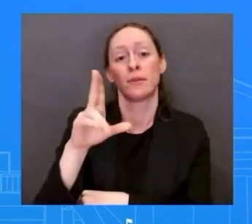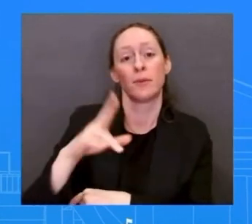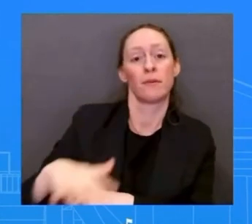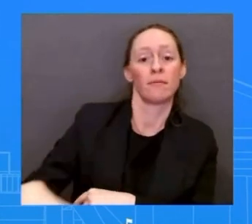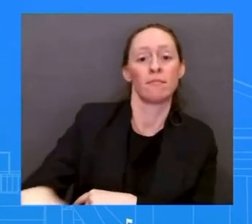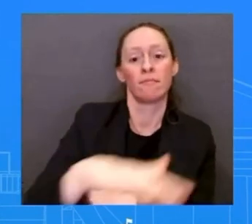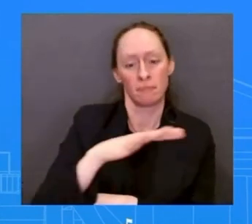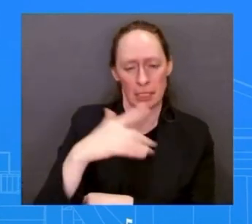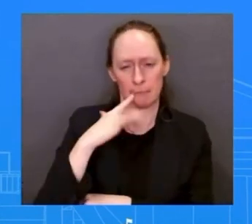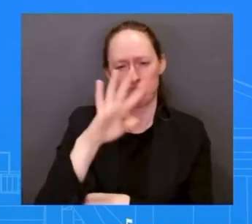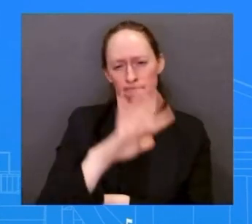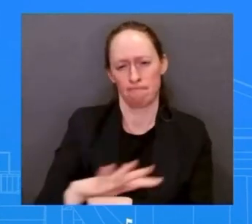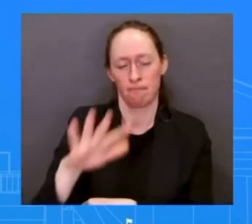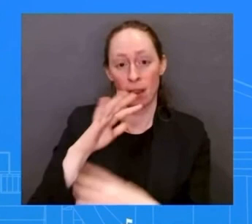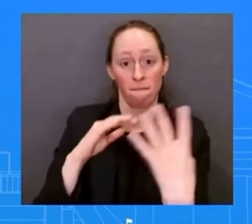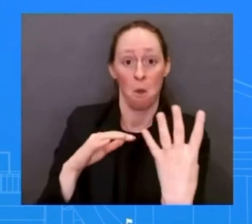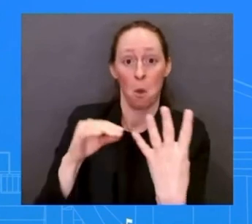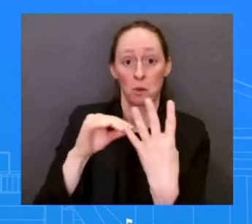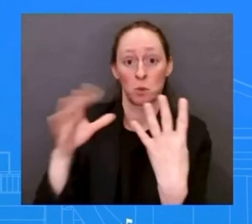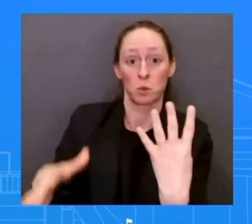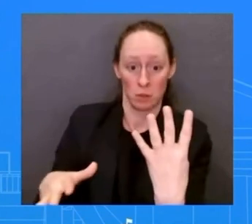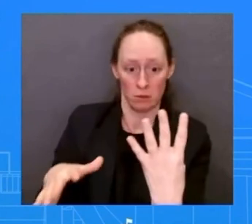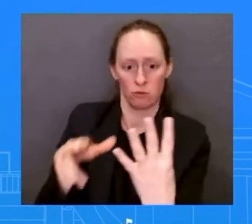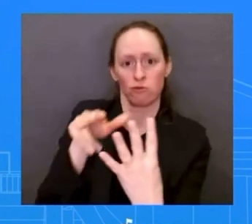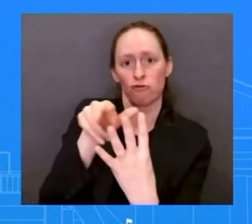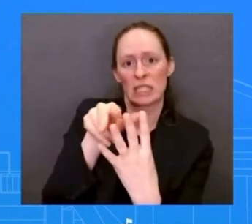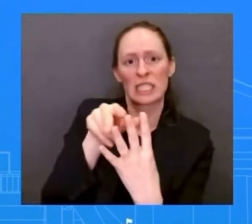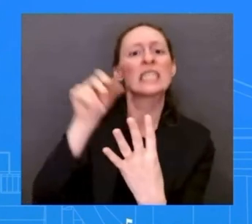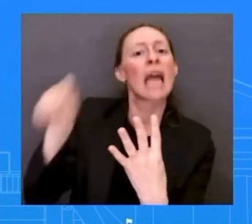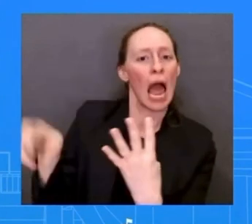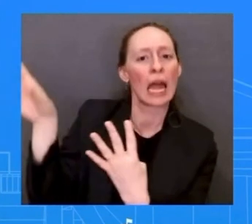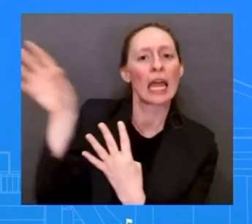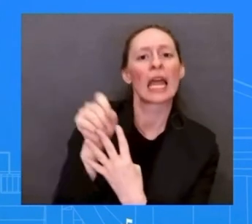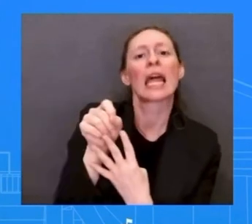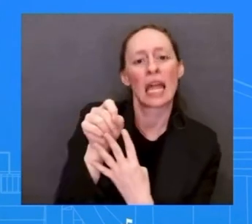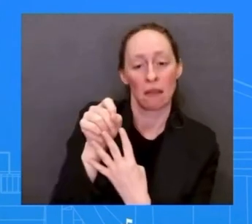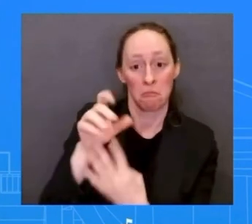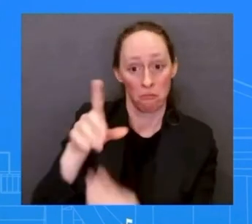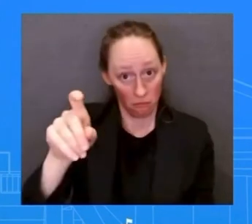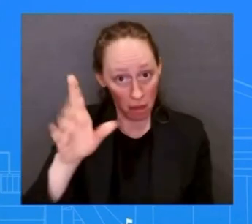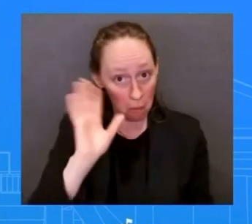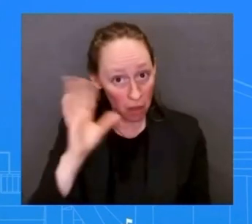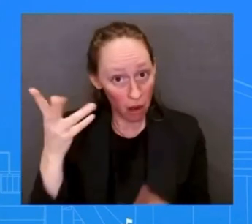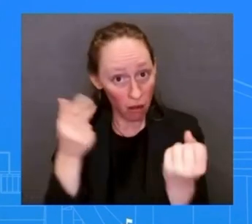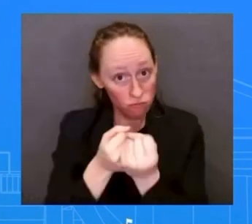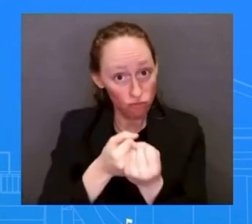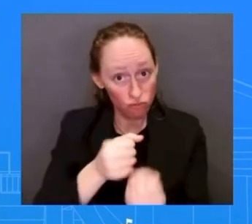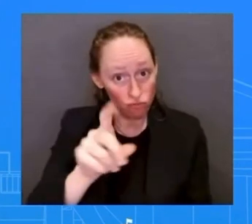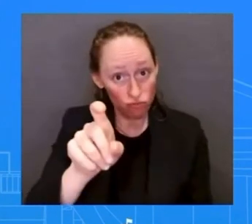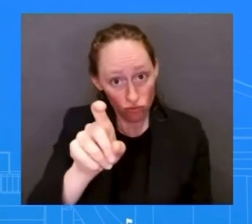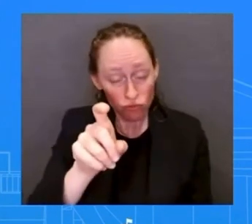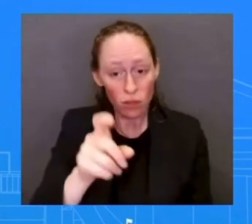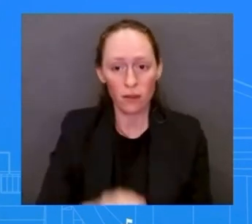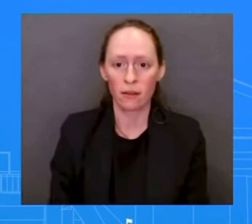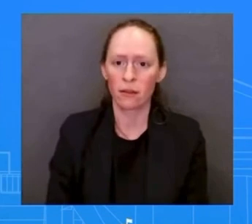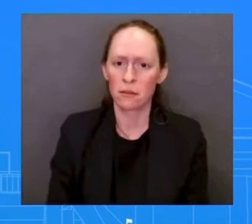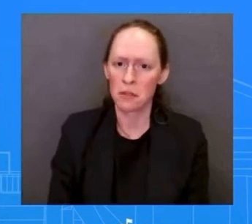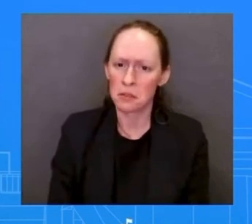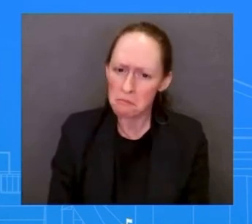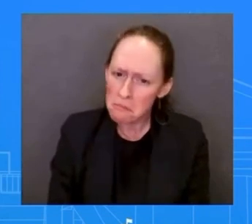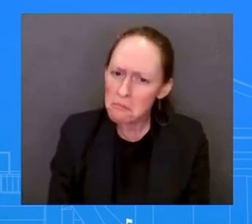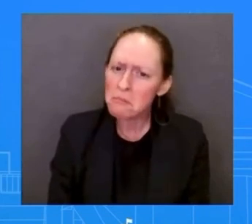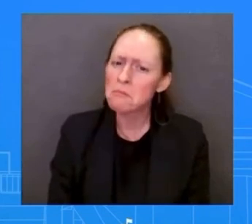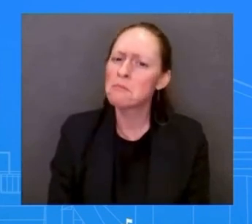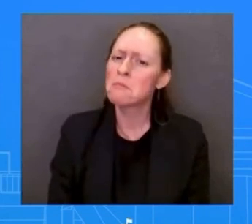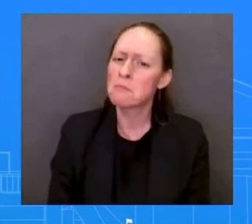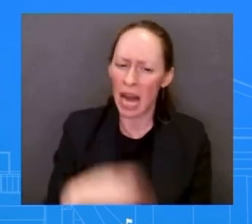the administration is willing to push Congress to do? Well, I think that's a little bit of what Barat was saying when he was up here, what the president has done. He